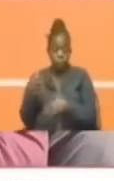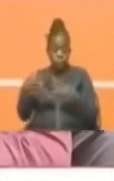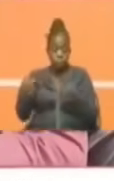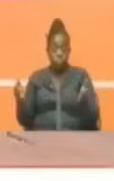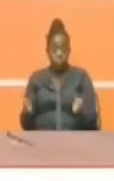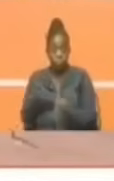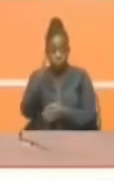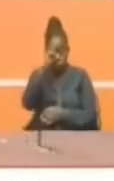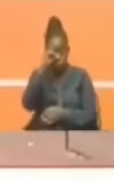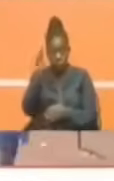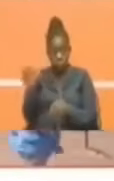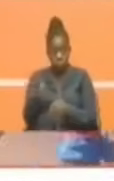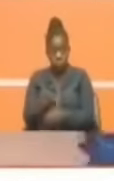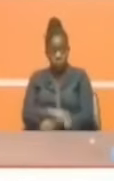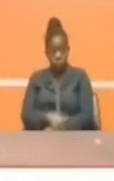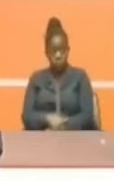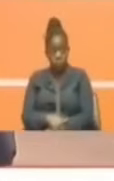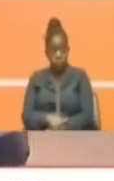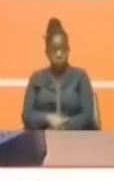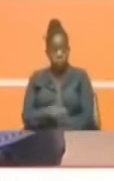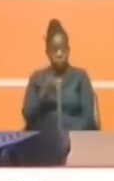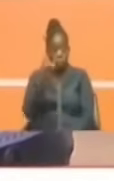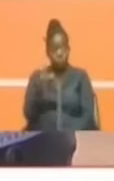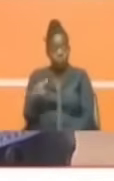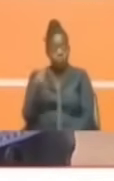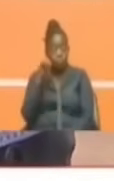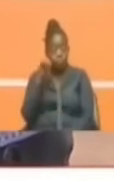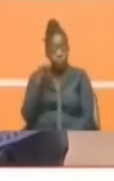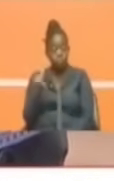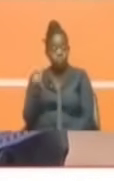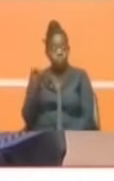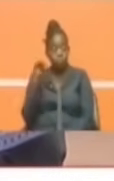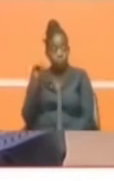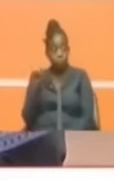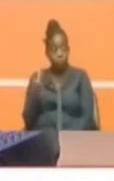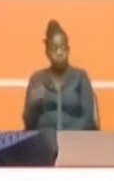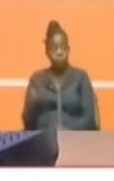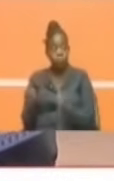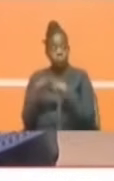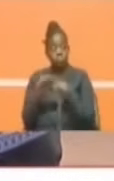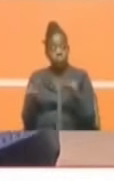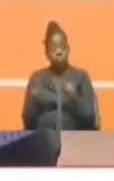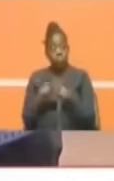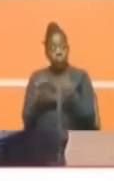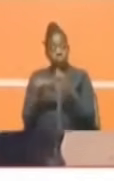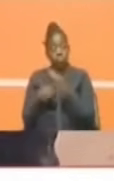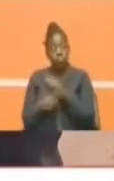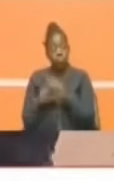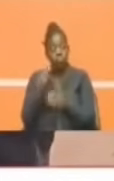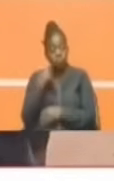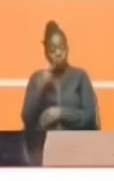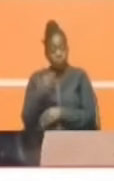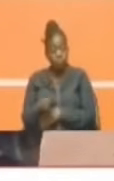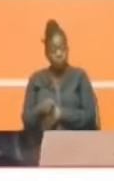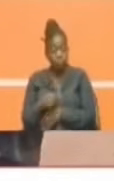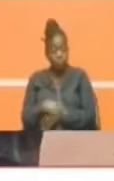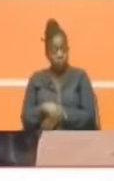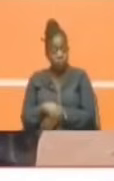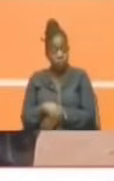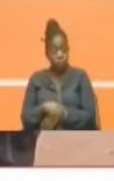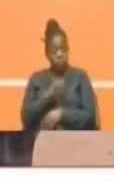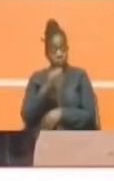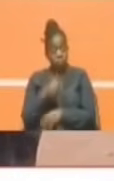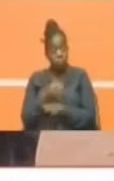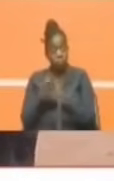ekyalo kyonna omulala yankubira essimu ekiggulo ne twogerera ku nsonga zezimu zeezo naŋŋamba ettaka